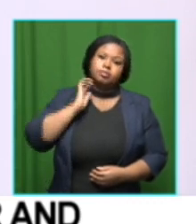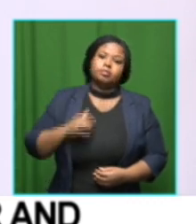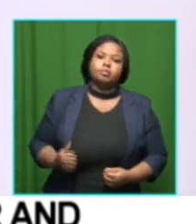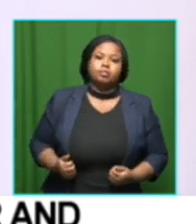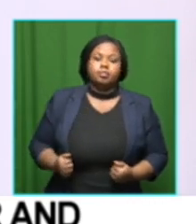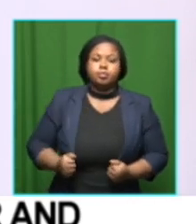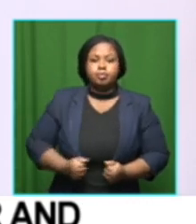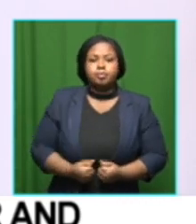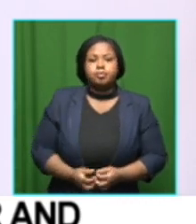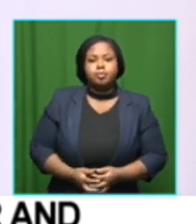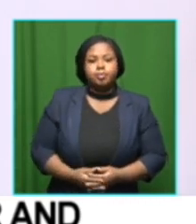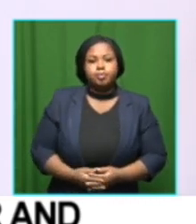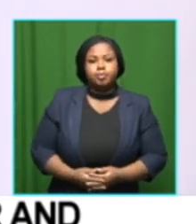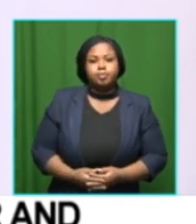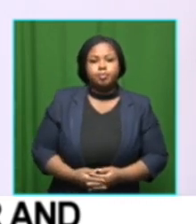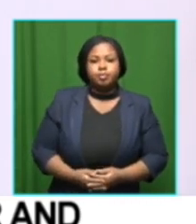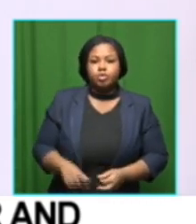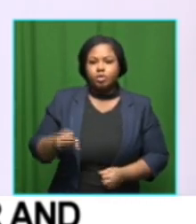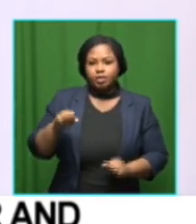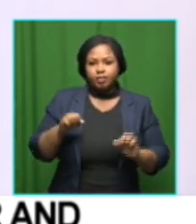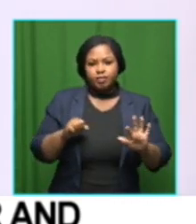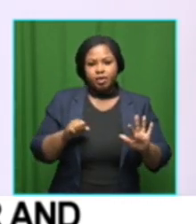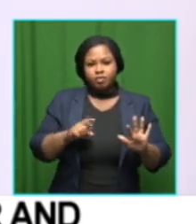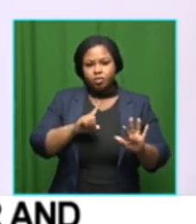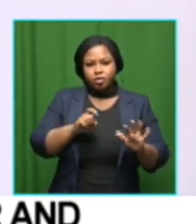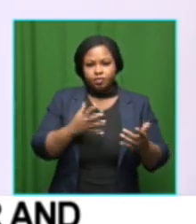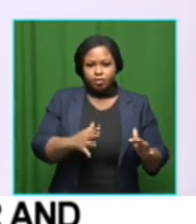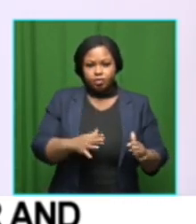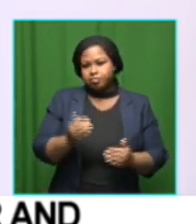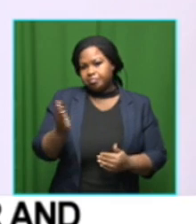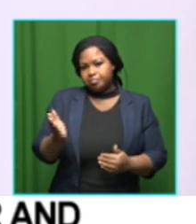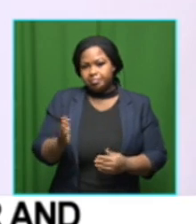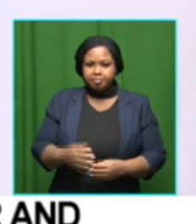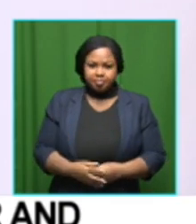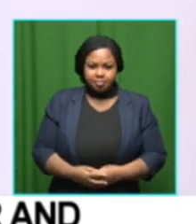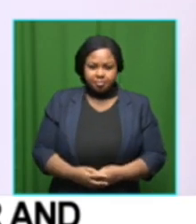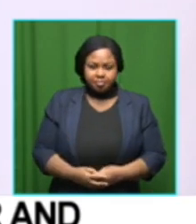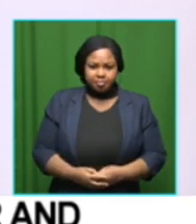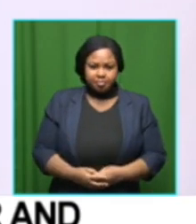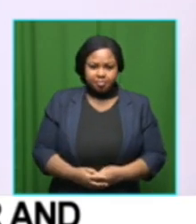We're moving. That was 5 questions that side. We're this side. Thank you.